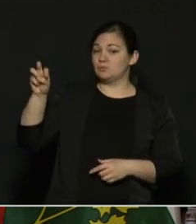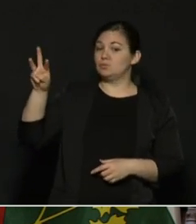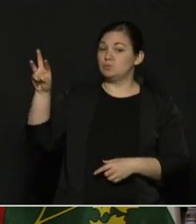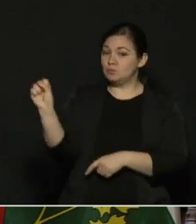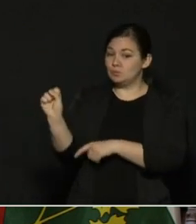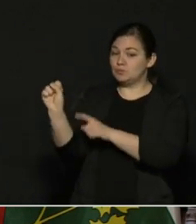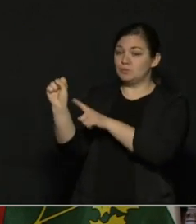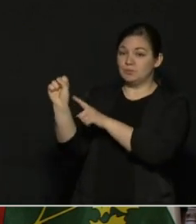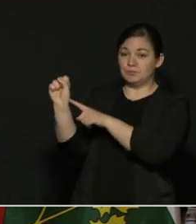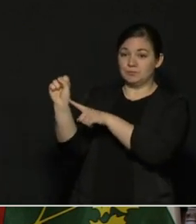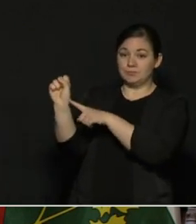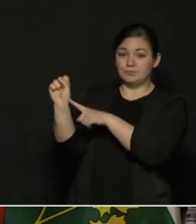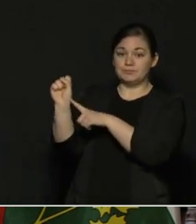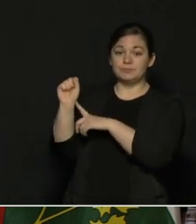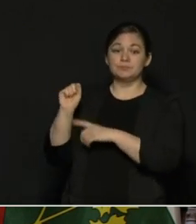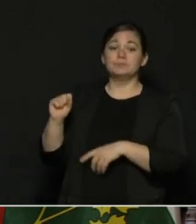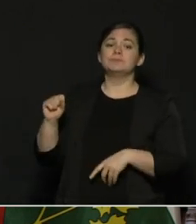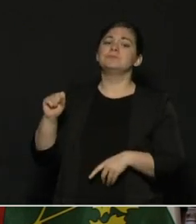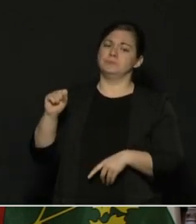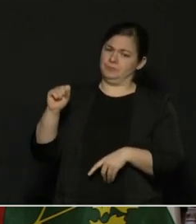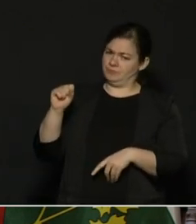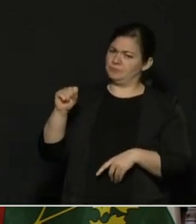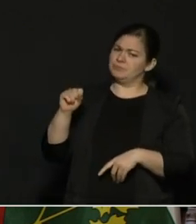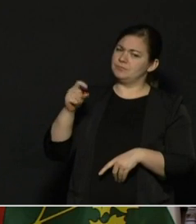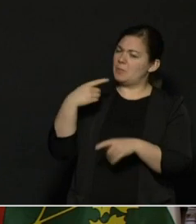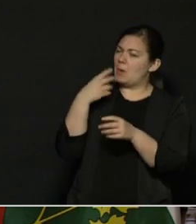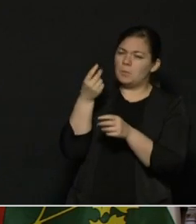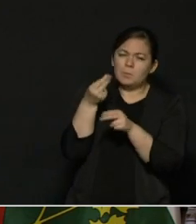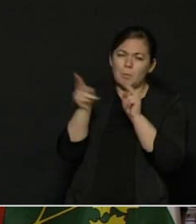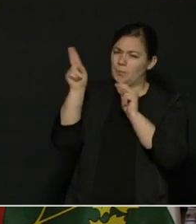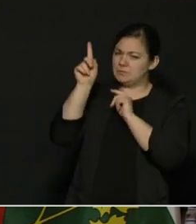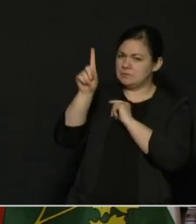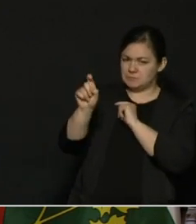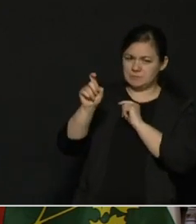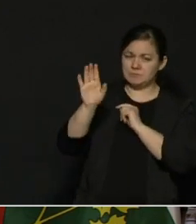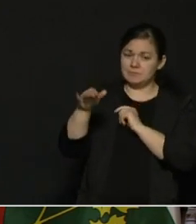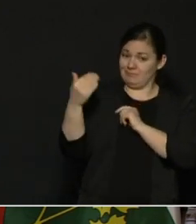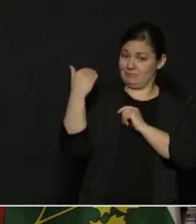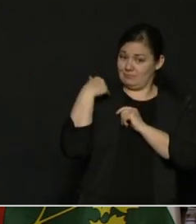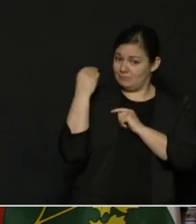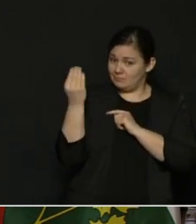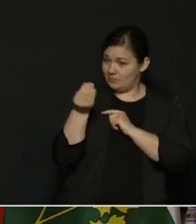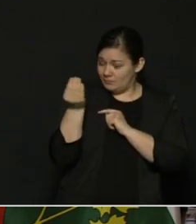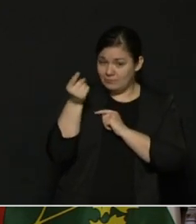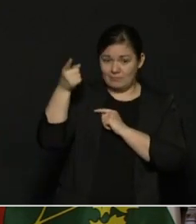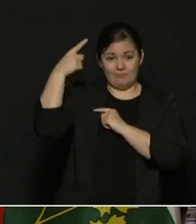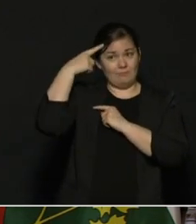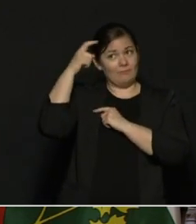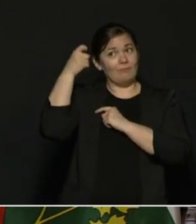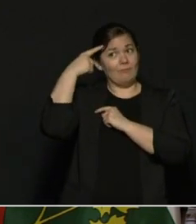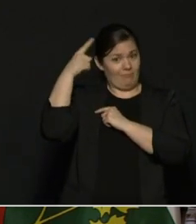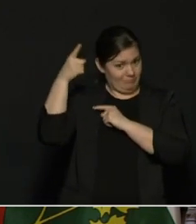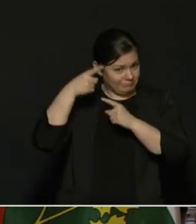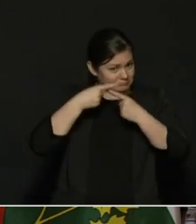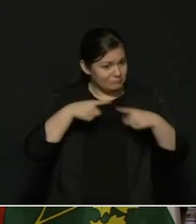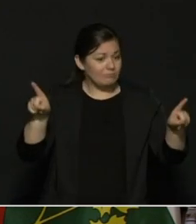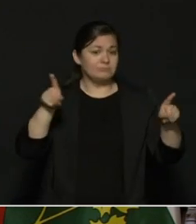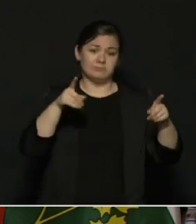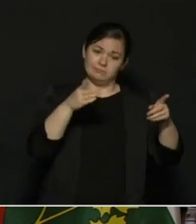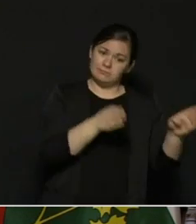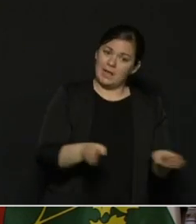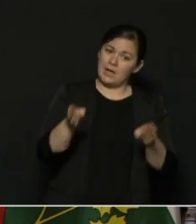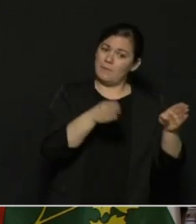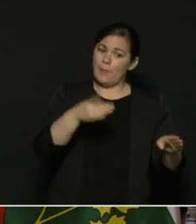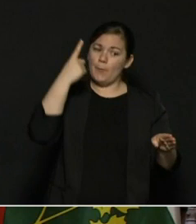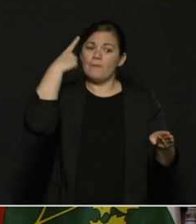Doctor. Okay, quick question. So on Monday, we released the framework to slowly bring back the economy. Reaching stage